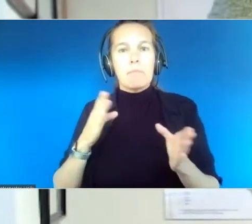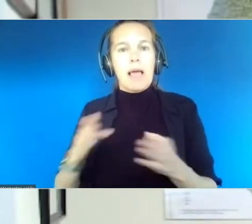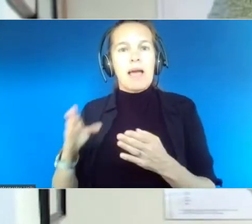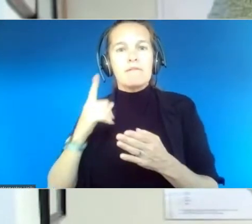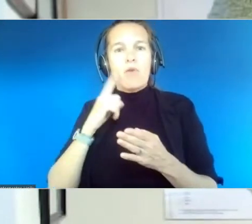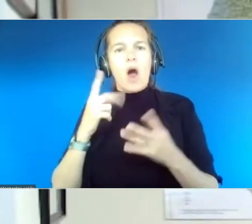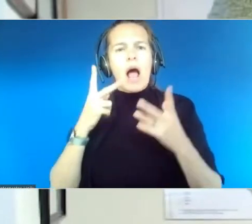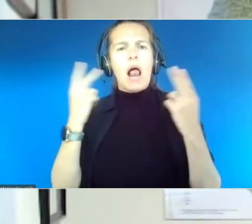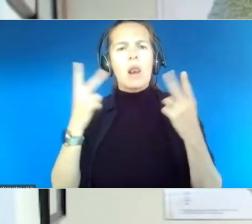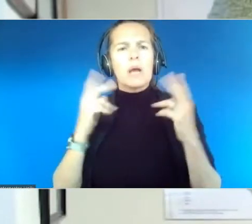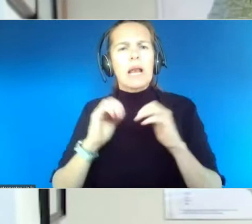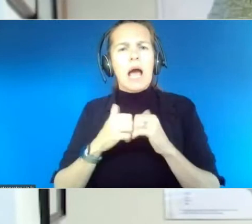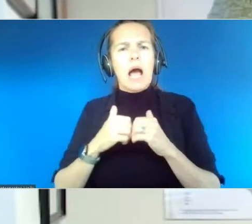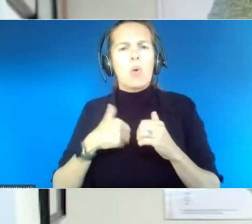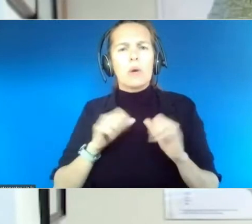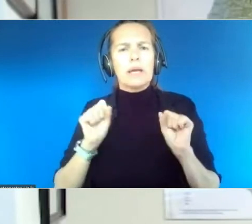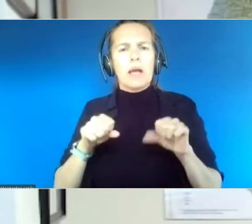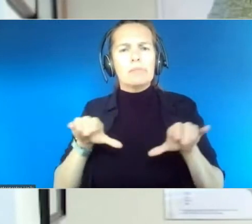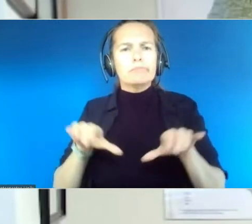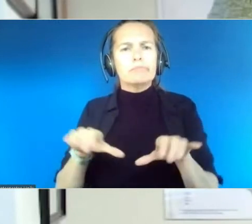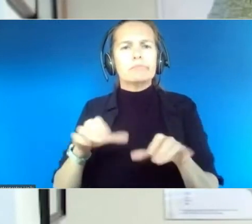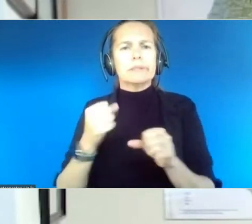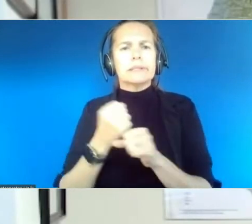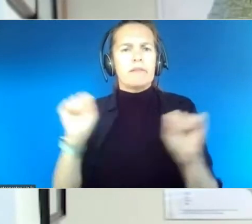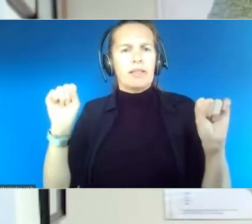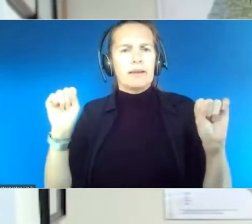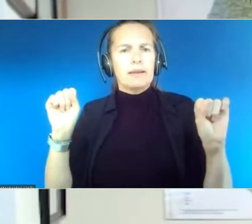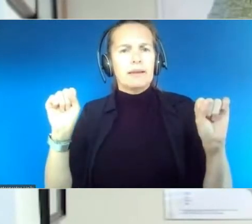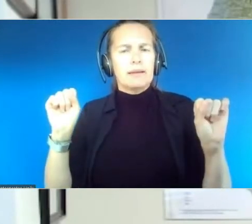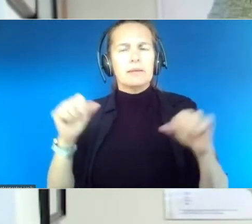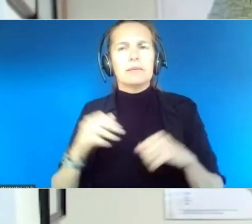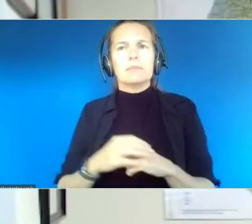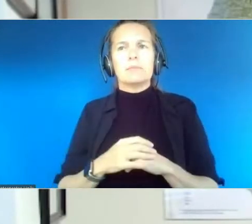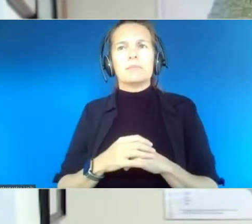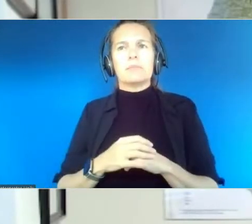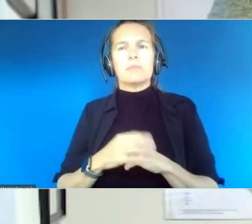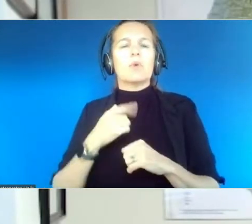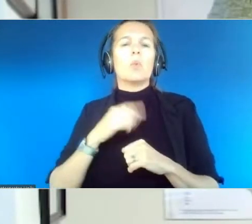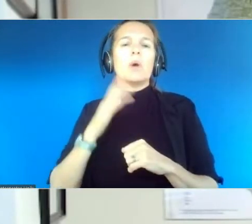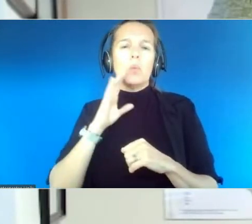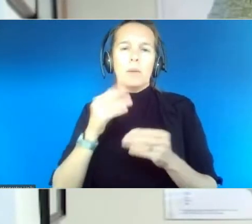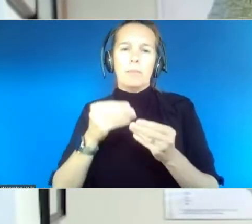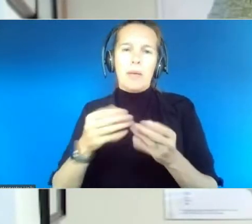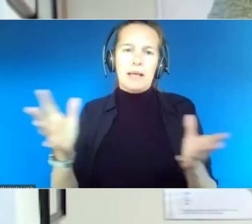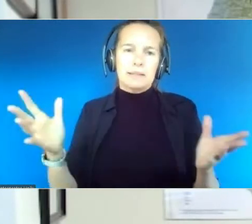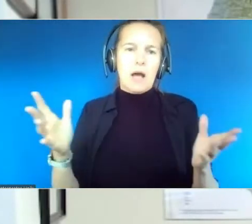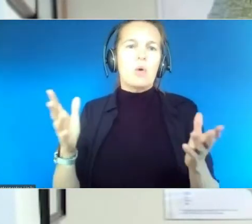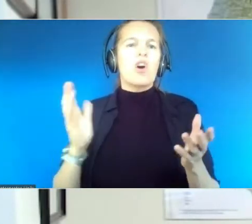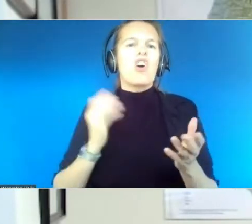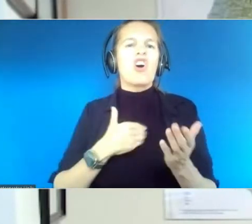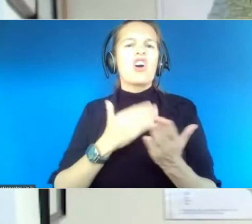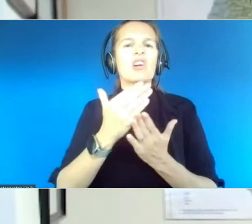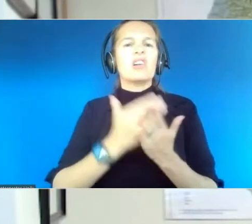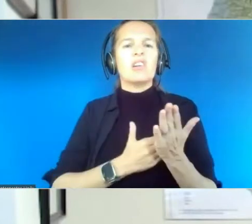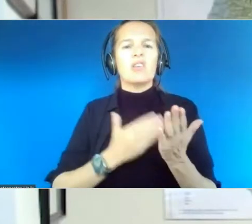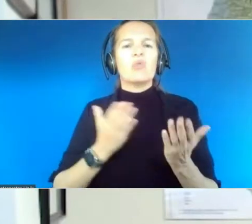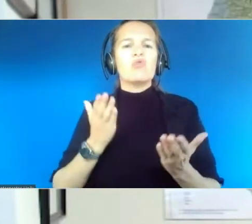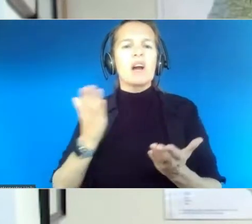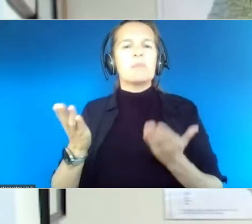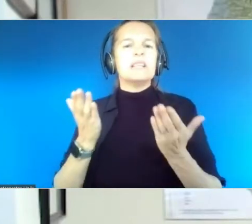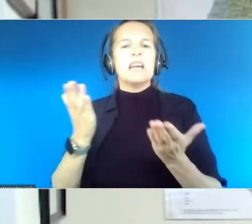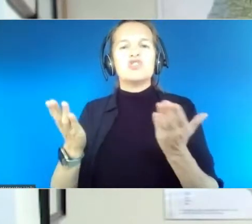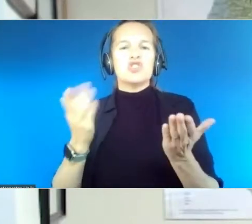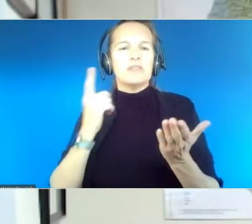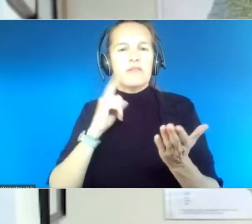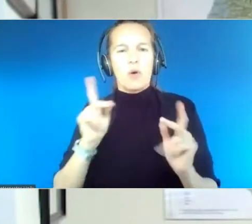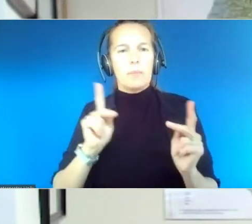can be done very safely. And we'll be passing out recommendations in that regard for the public to